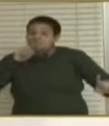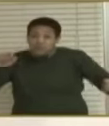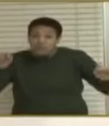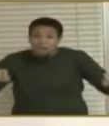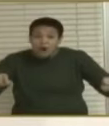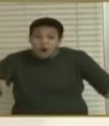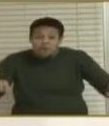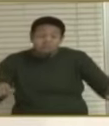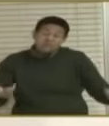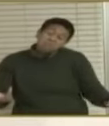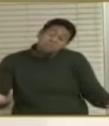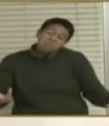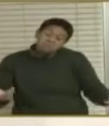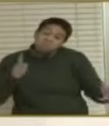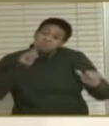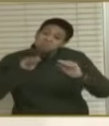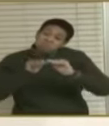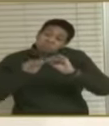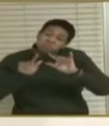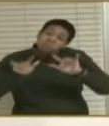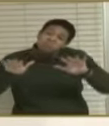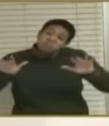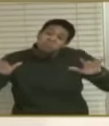the likelihood of spread